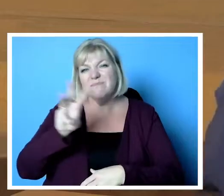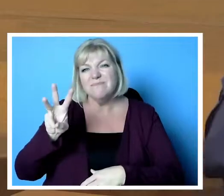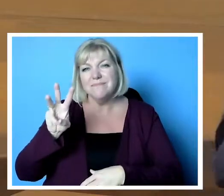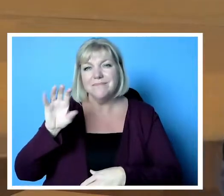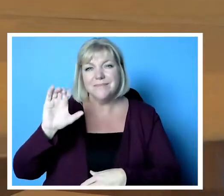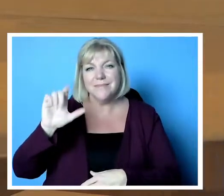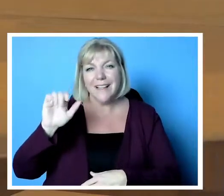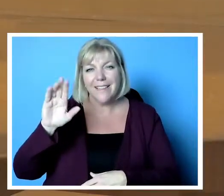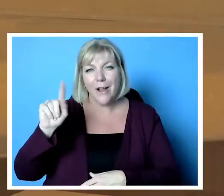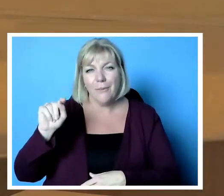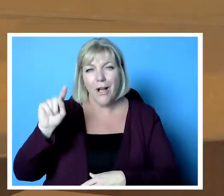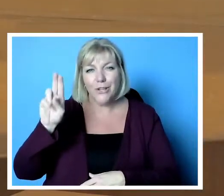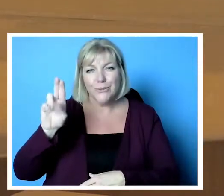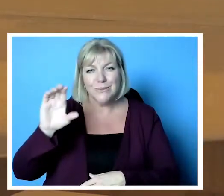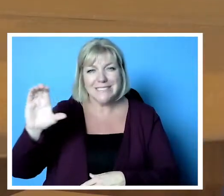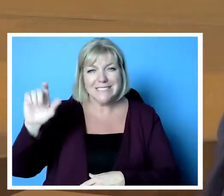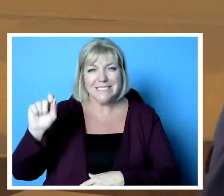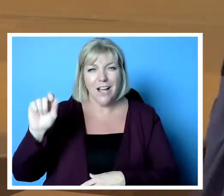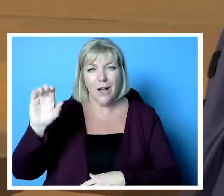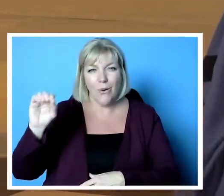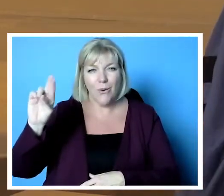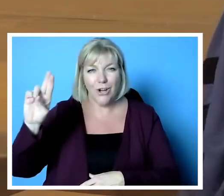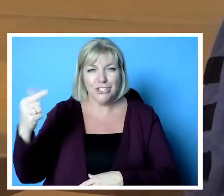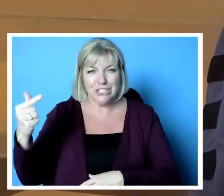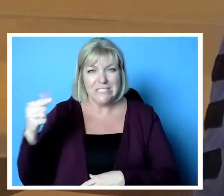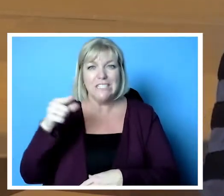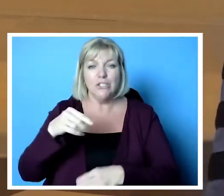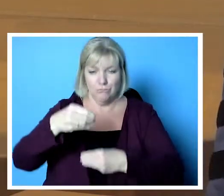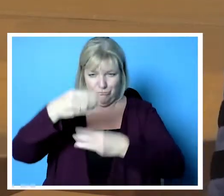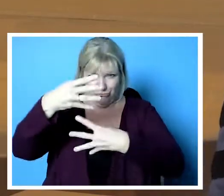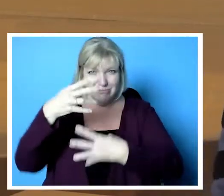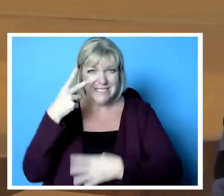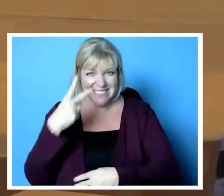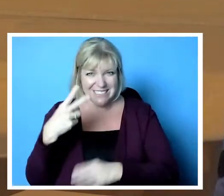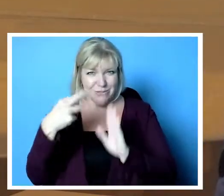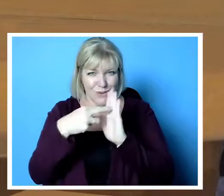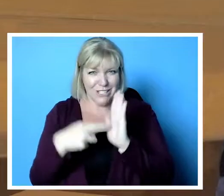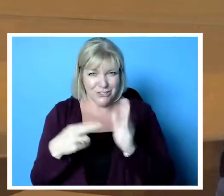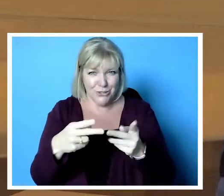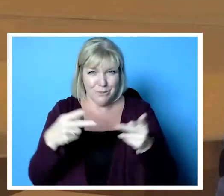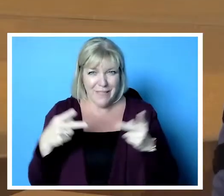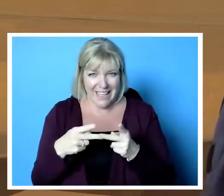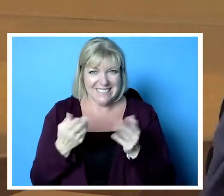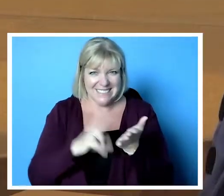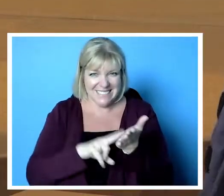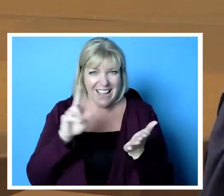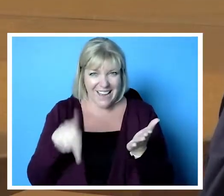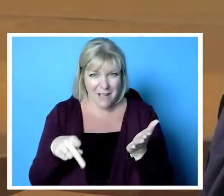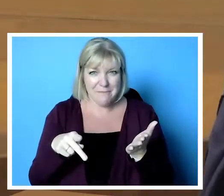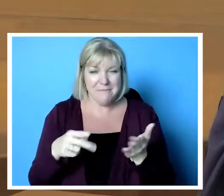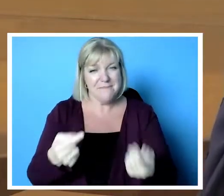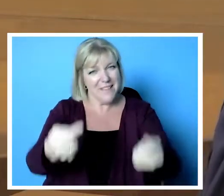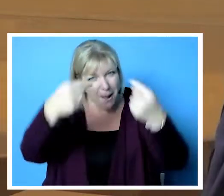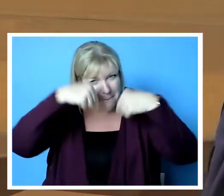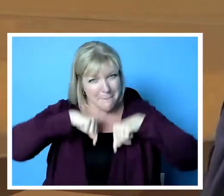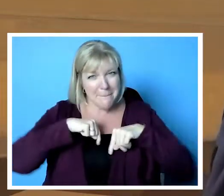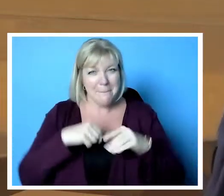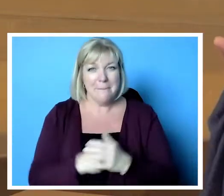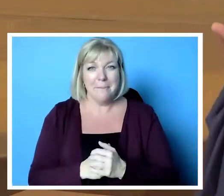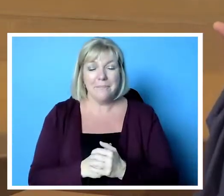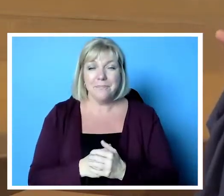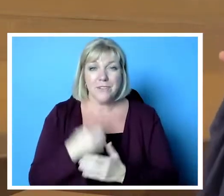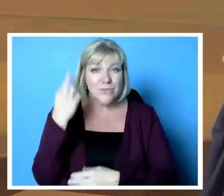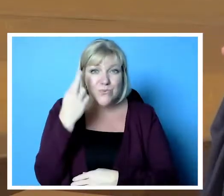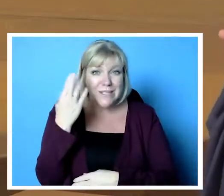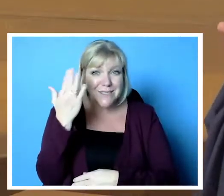claremontucc.org. You'll find a place to register and sign up for outdoor worship services. All of this is only possible because